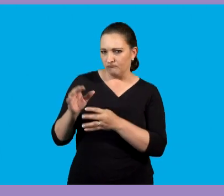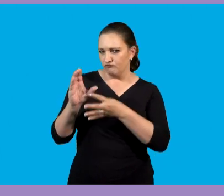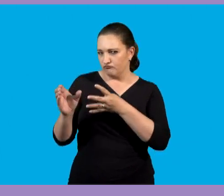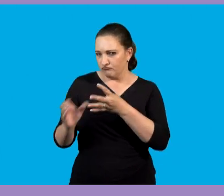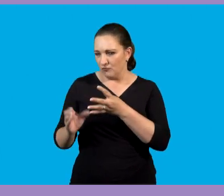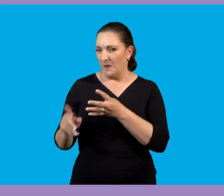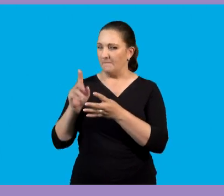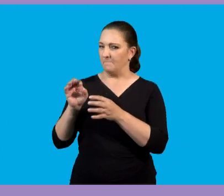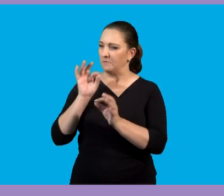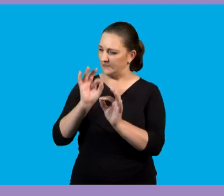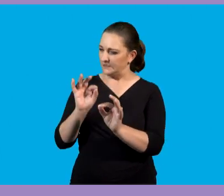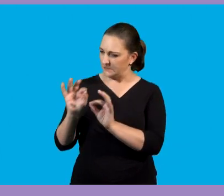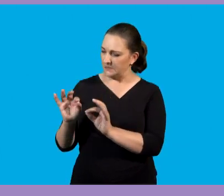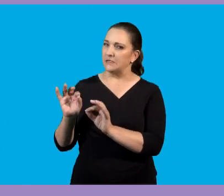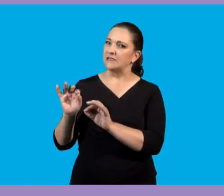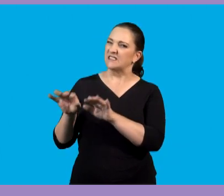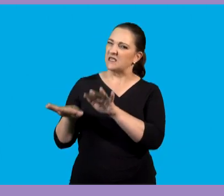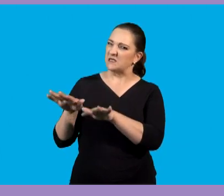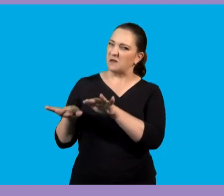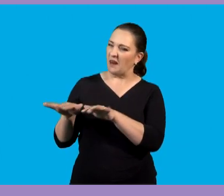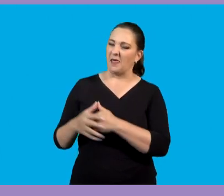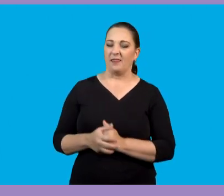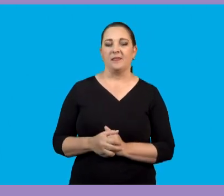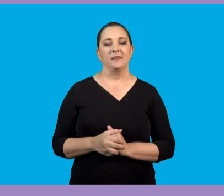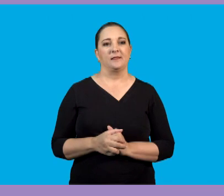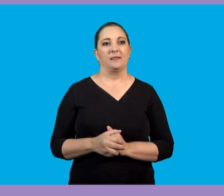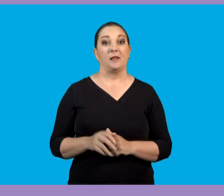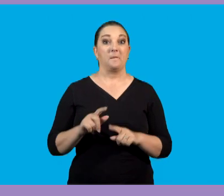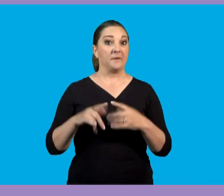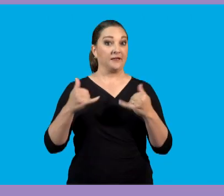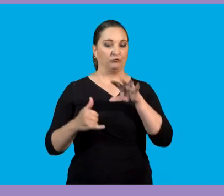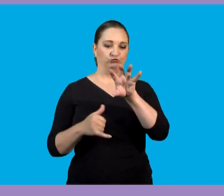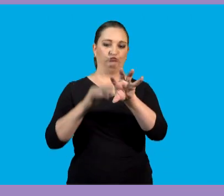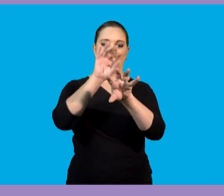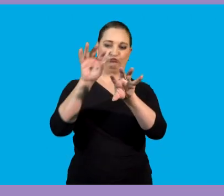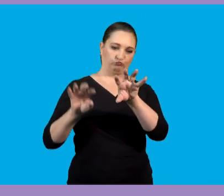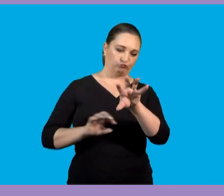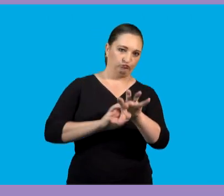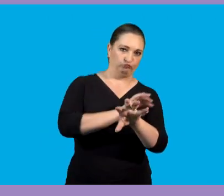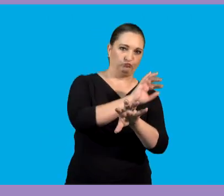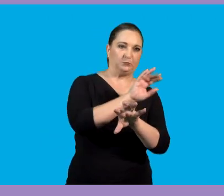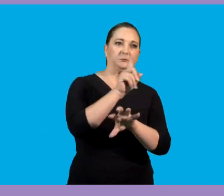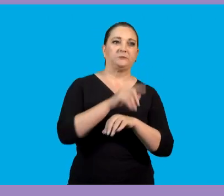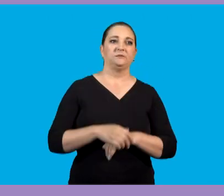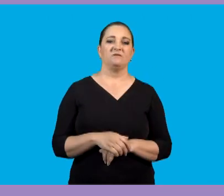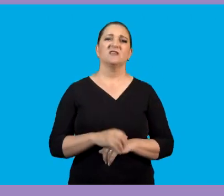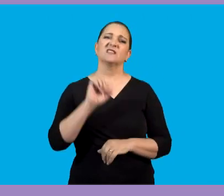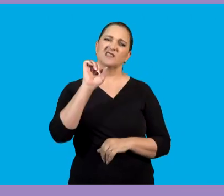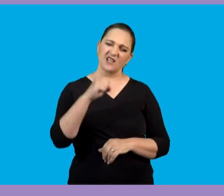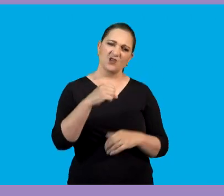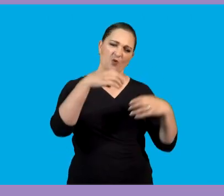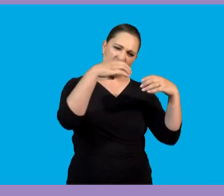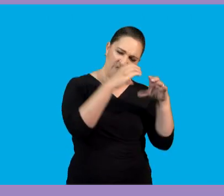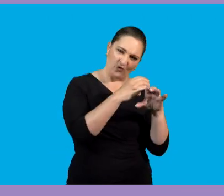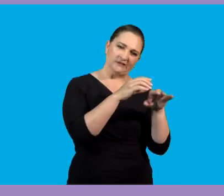be similar. Looking at the concept map for today's lesson. So of course our focus is